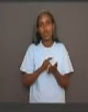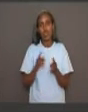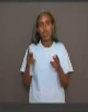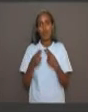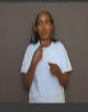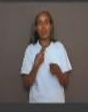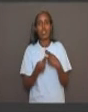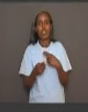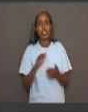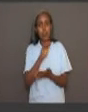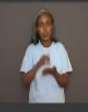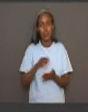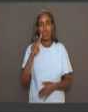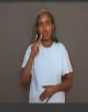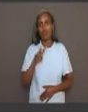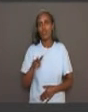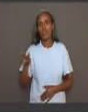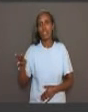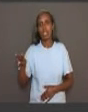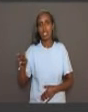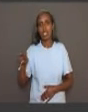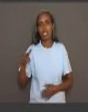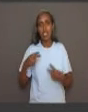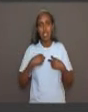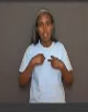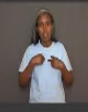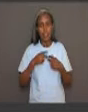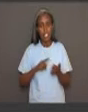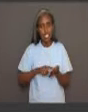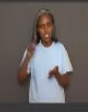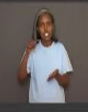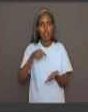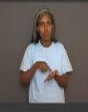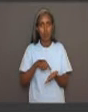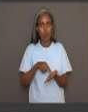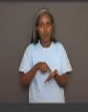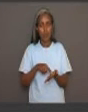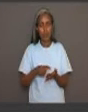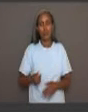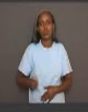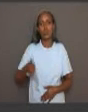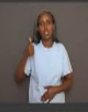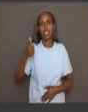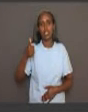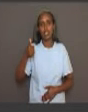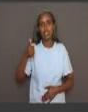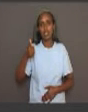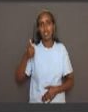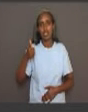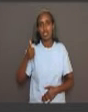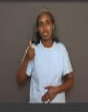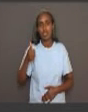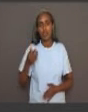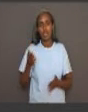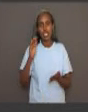the dot product between two vectors that have their initial point on